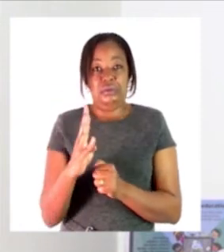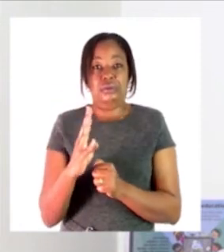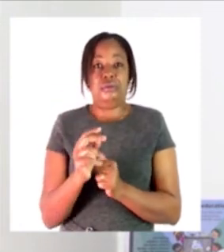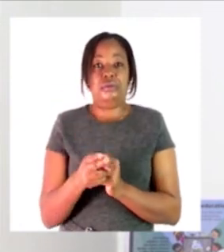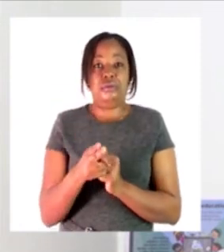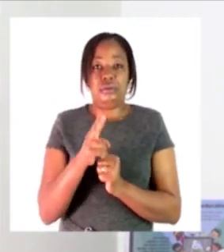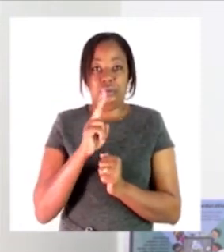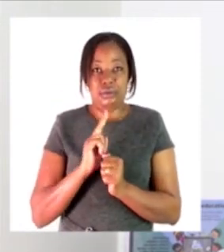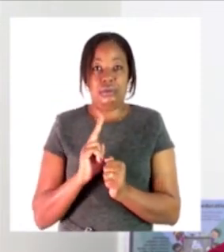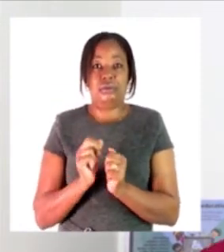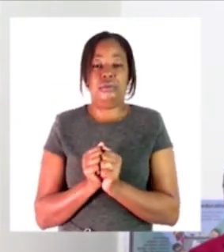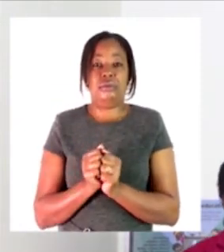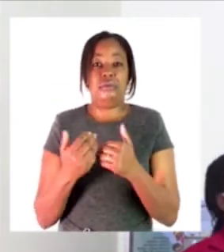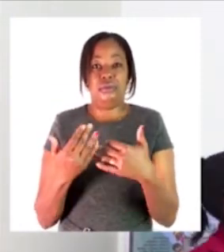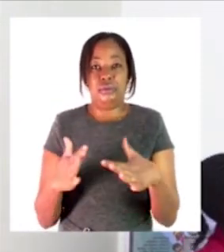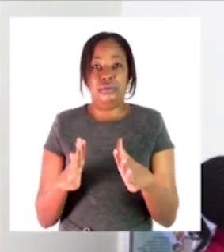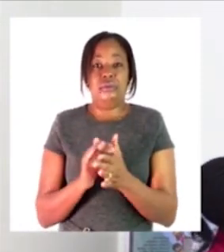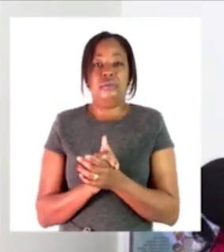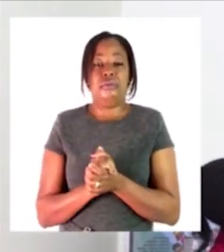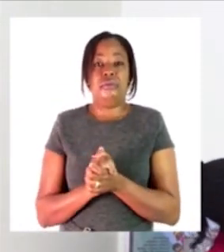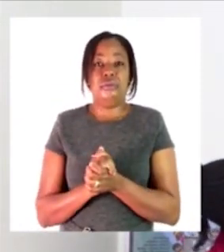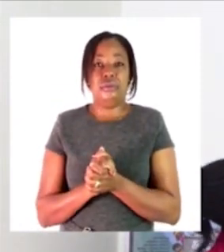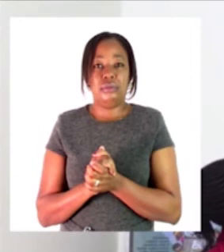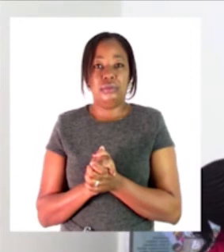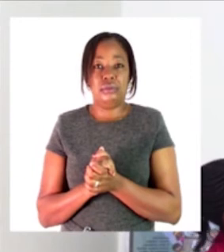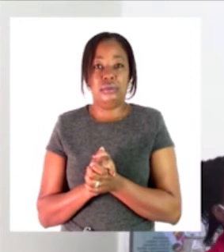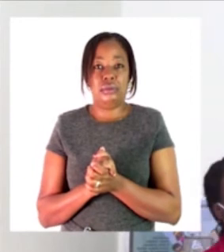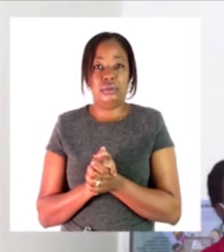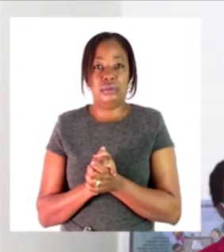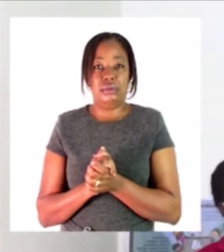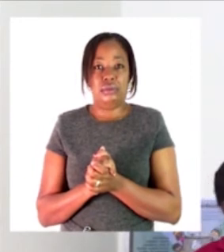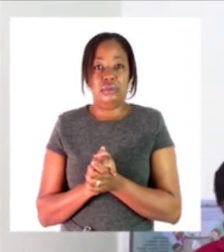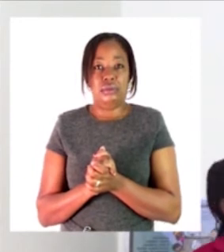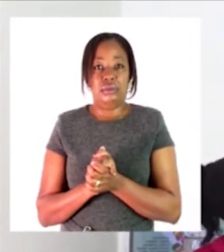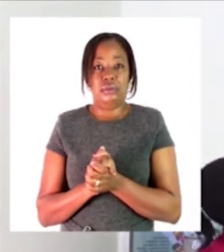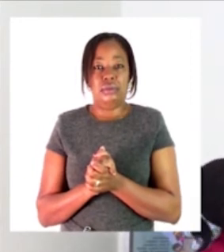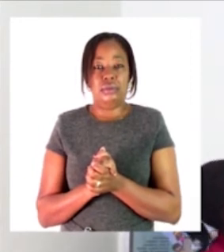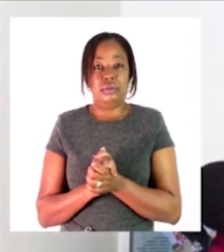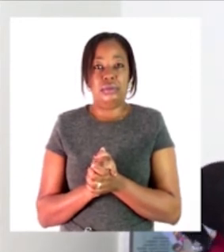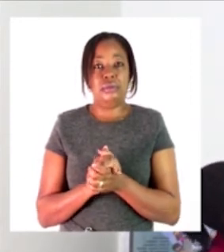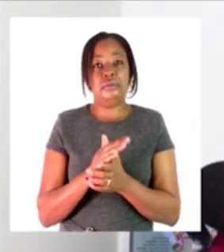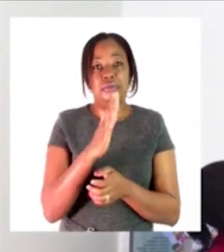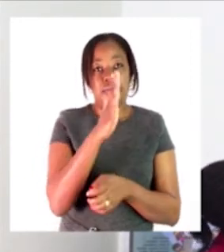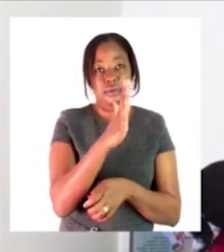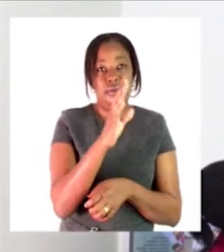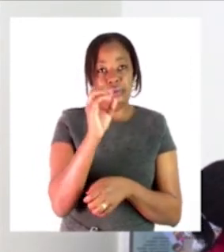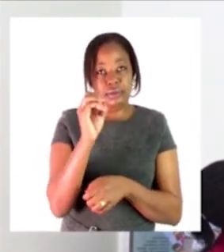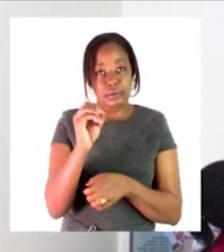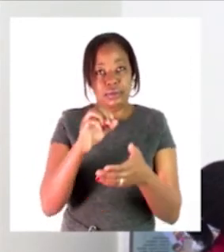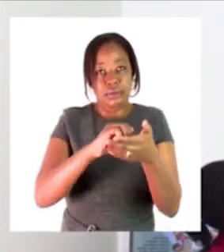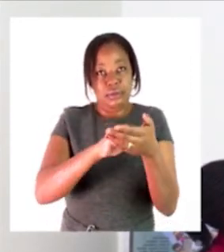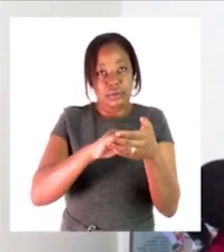final answer. Are we together? So this is how we use this method. It's the easiest way. You first have